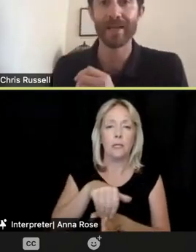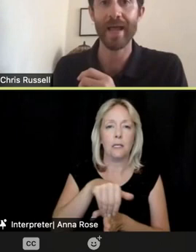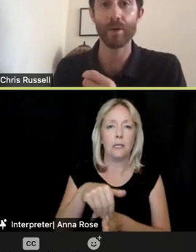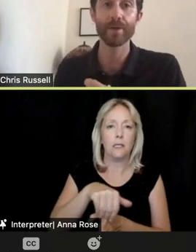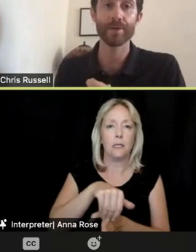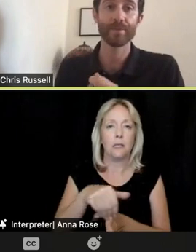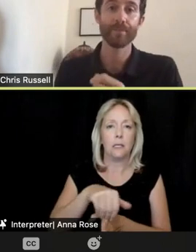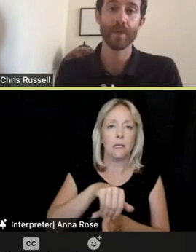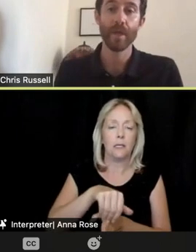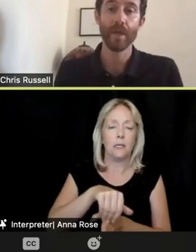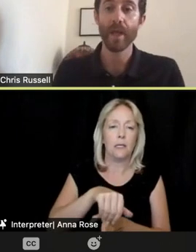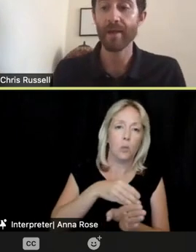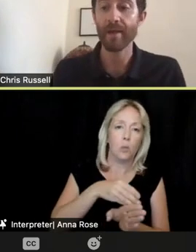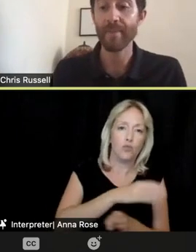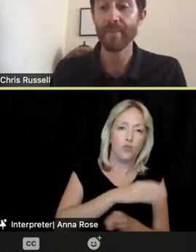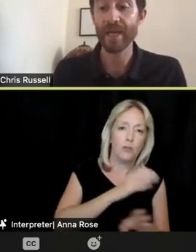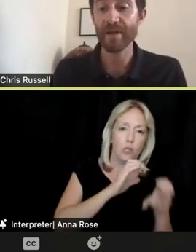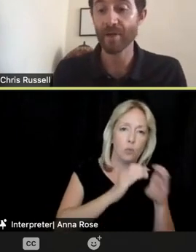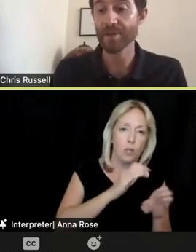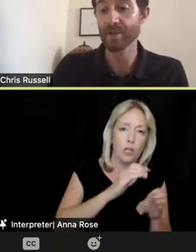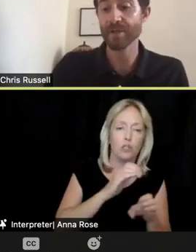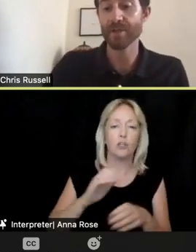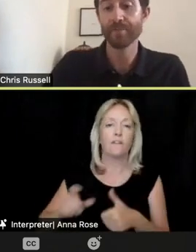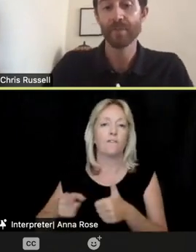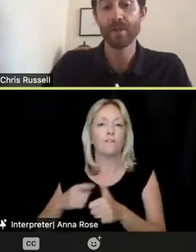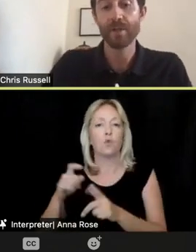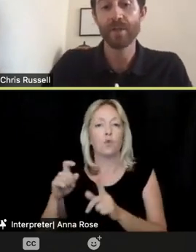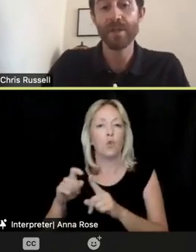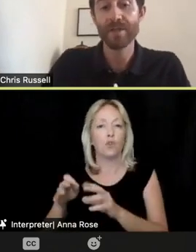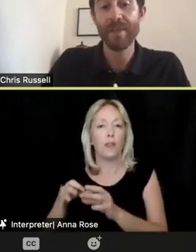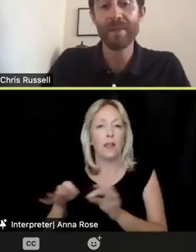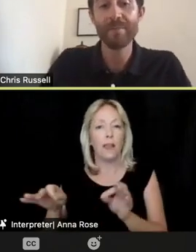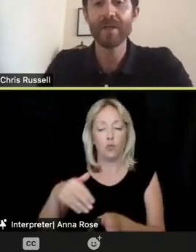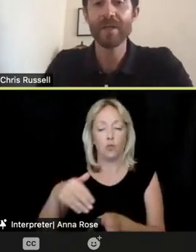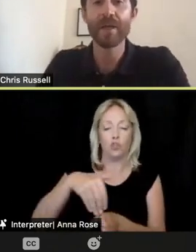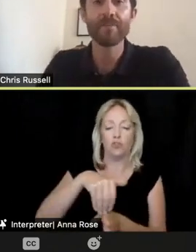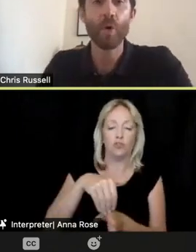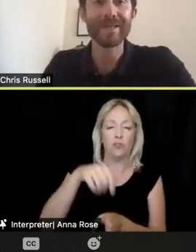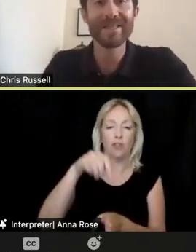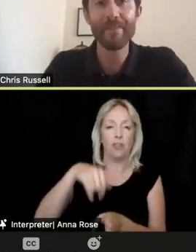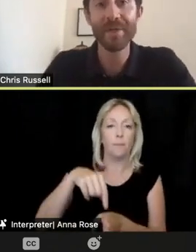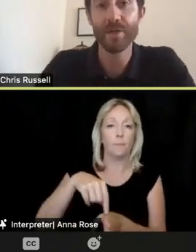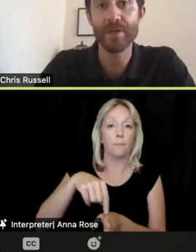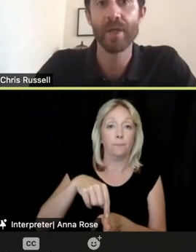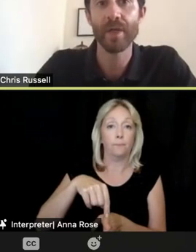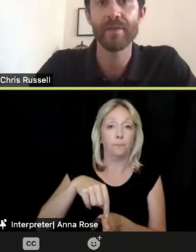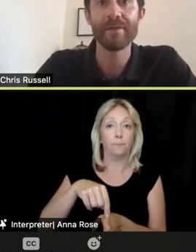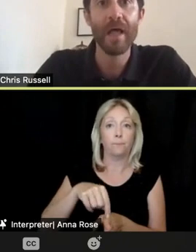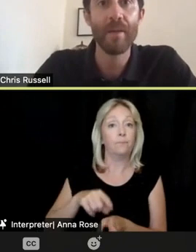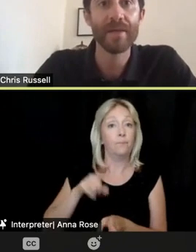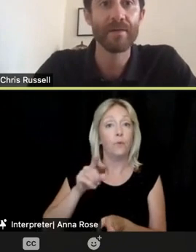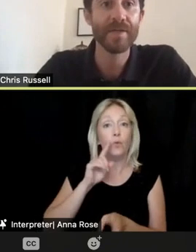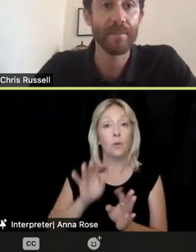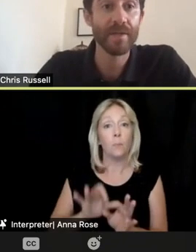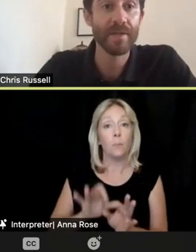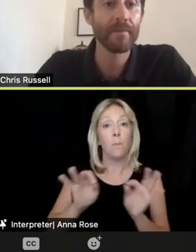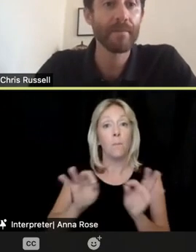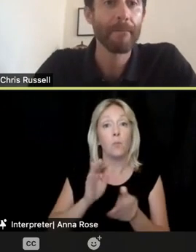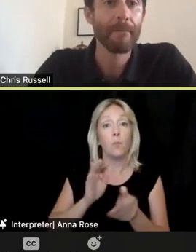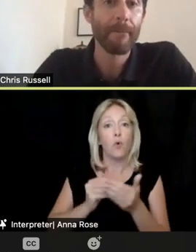first words and language. And for many of our students, this may be an important stepping stone in the development